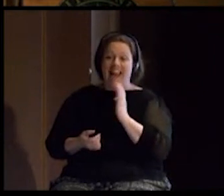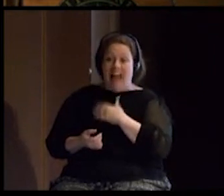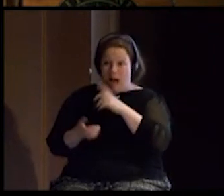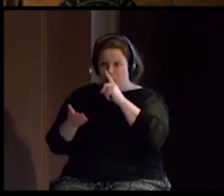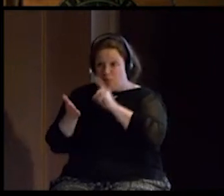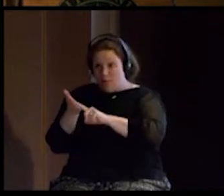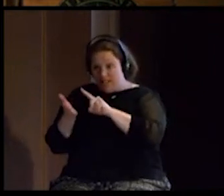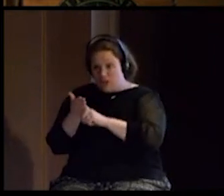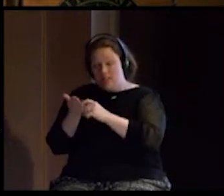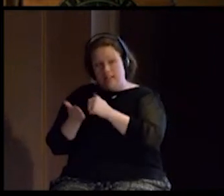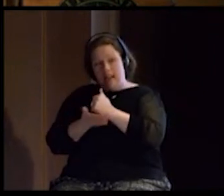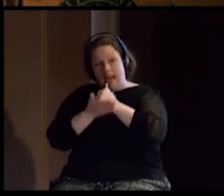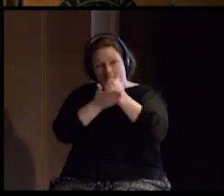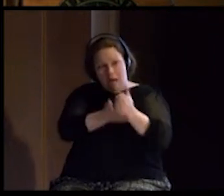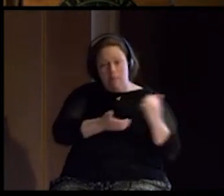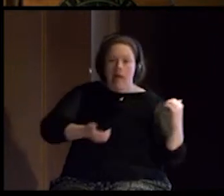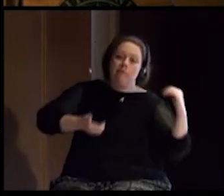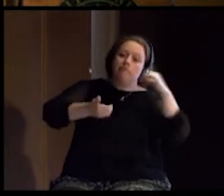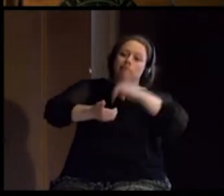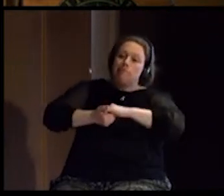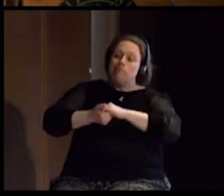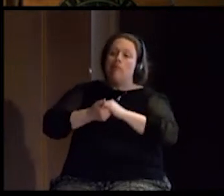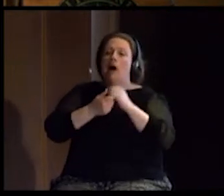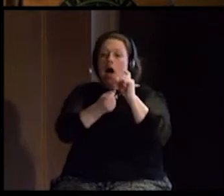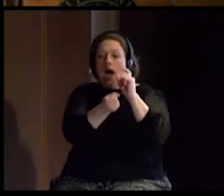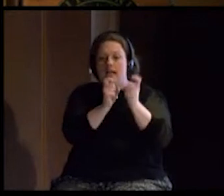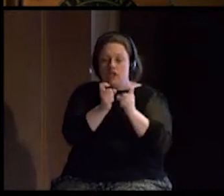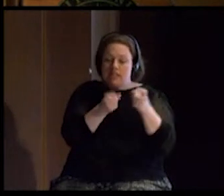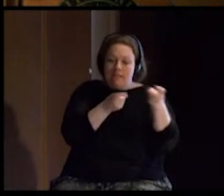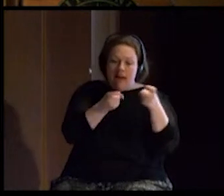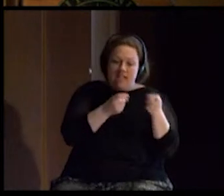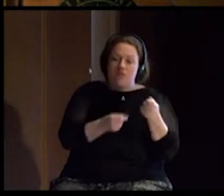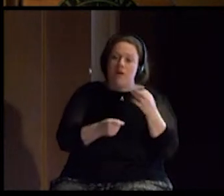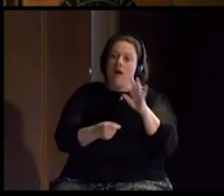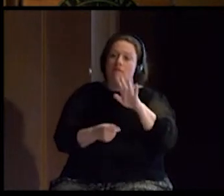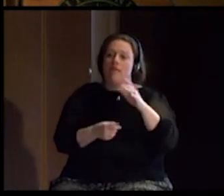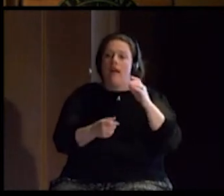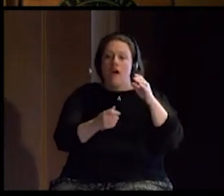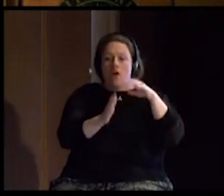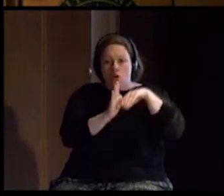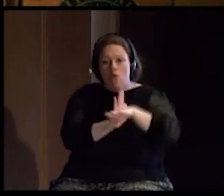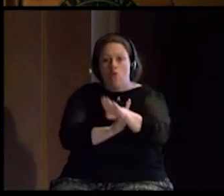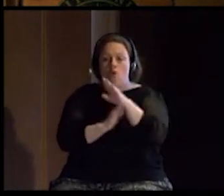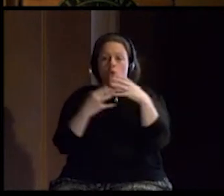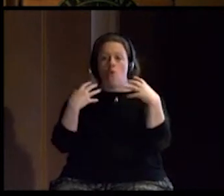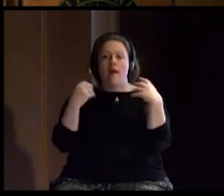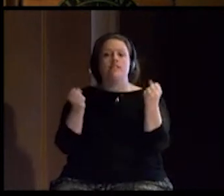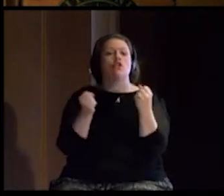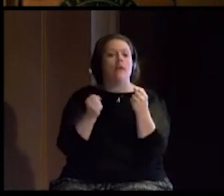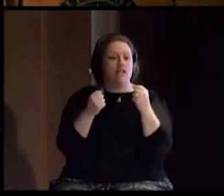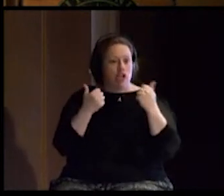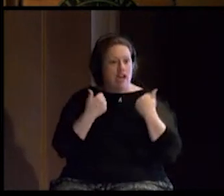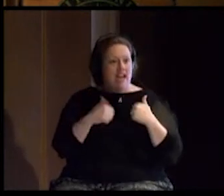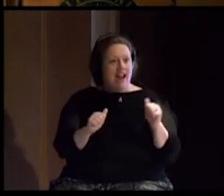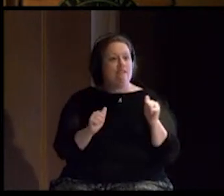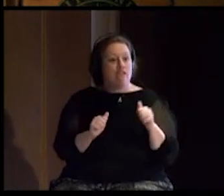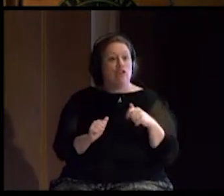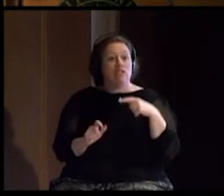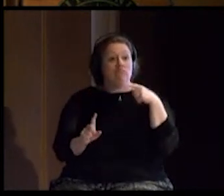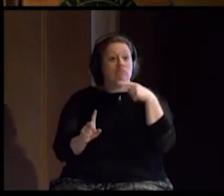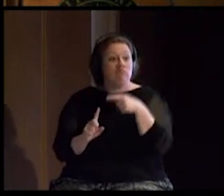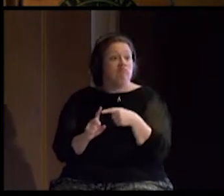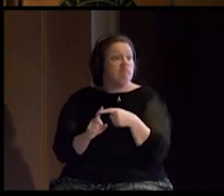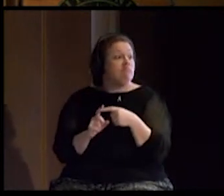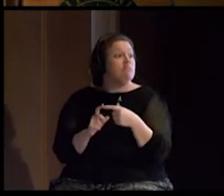their management or restoration efforts. And ultimately, this is a Ridge to Reef project